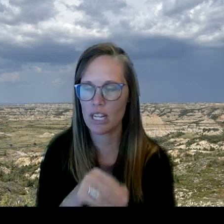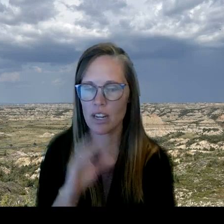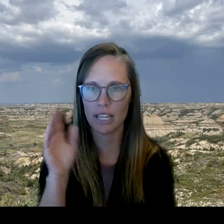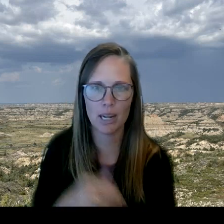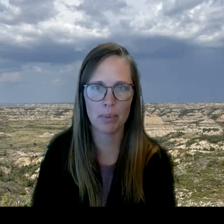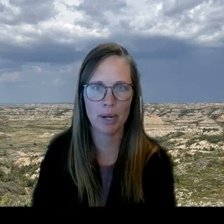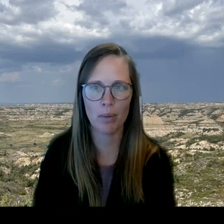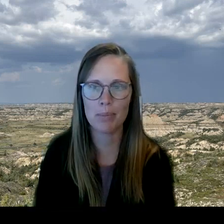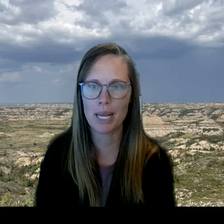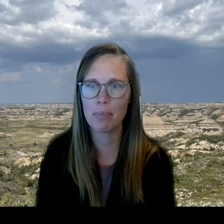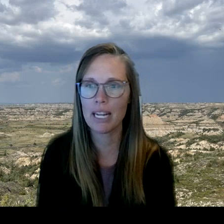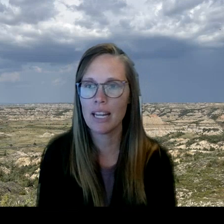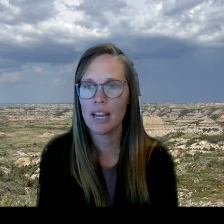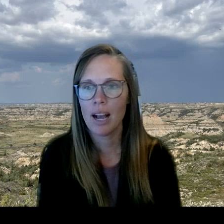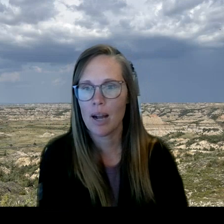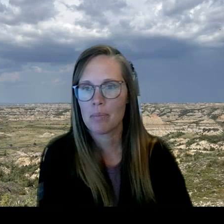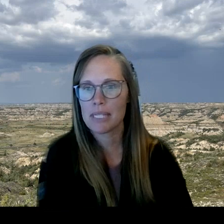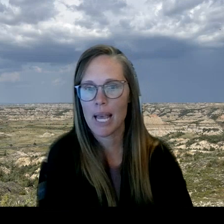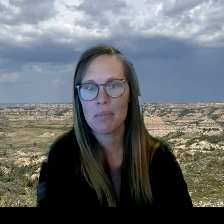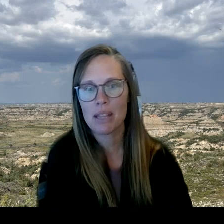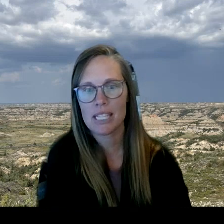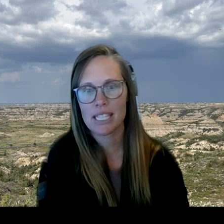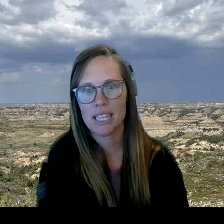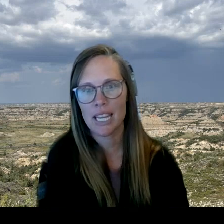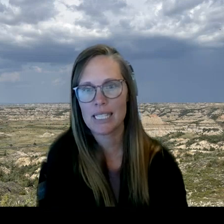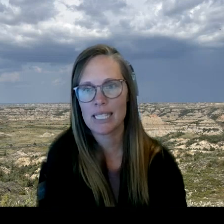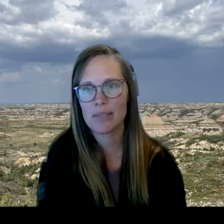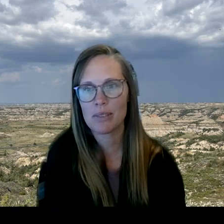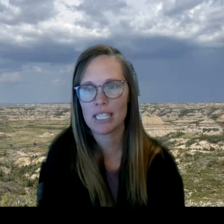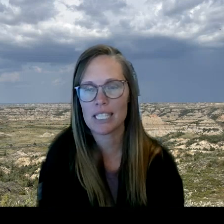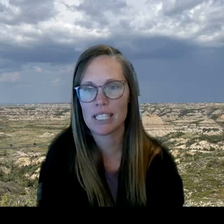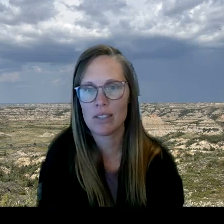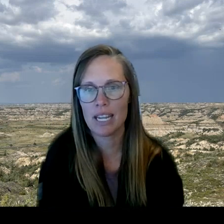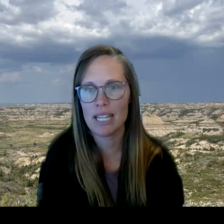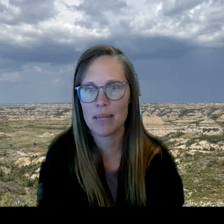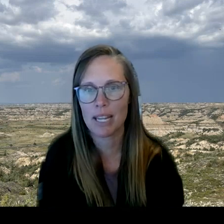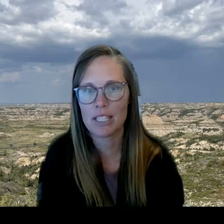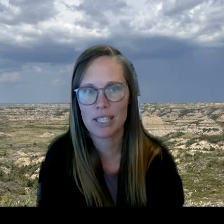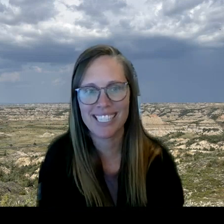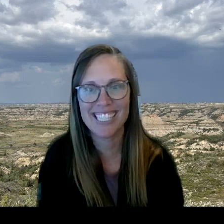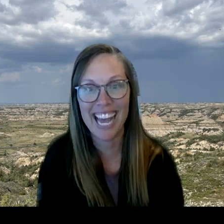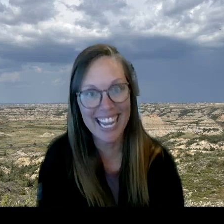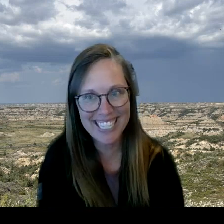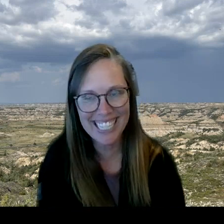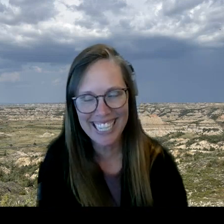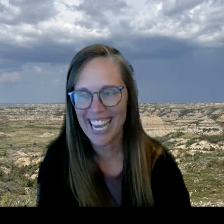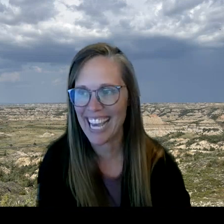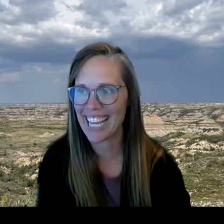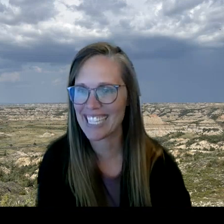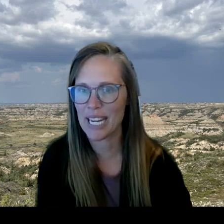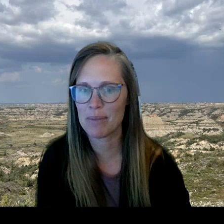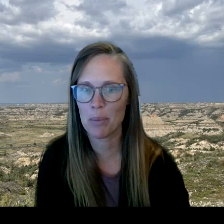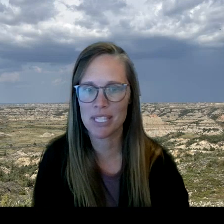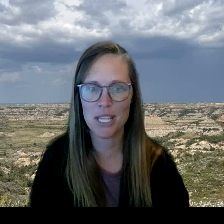It's recorded. I'll get it up on our website. But Sam, Melissa, Alexis, it was great to see you guys. I'm glad you could attend,